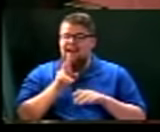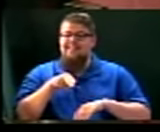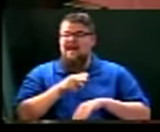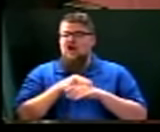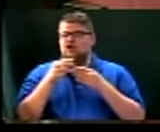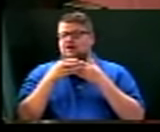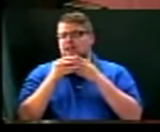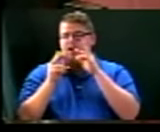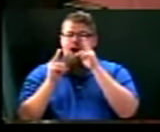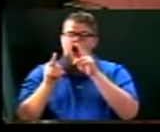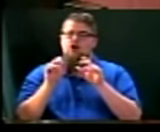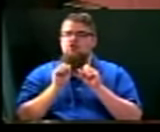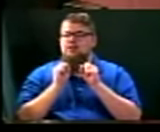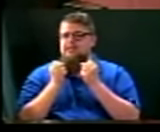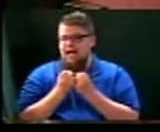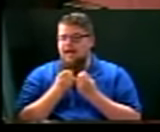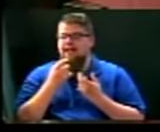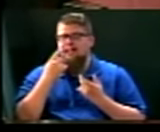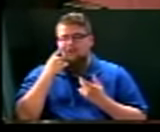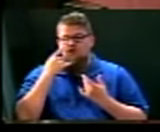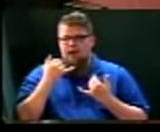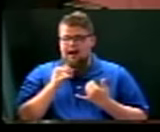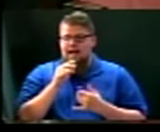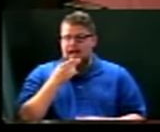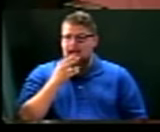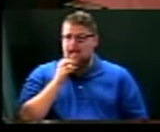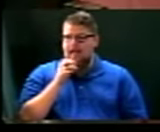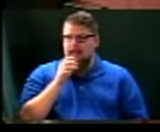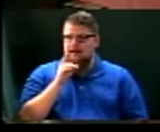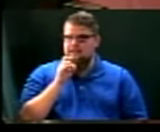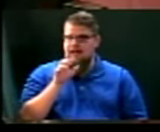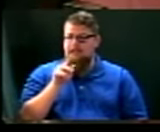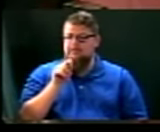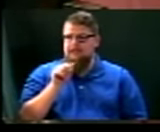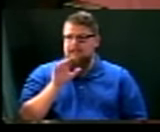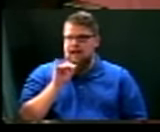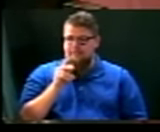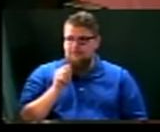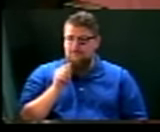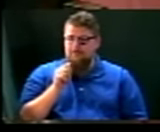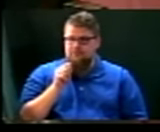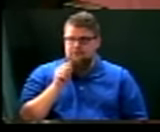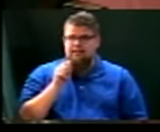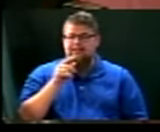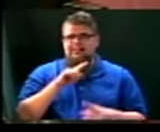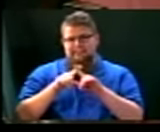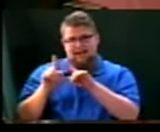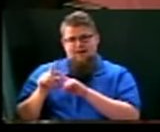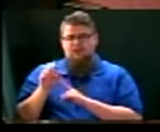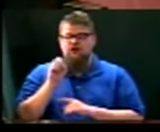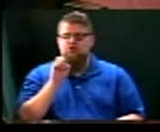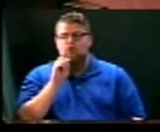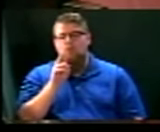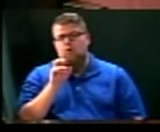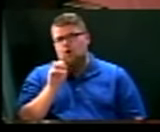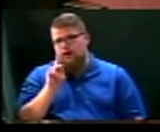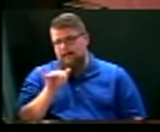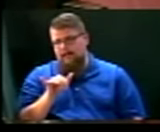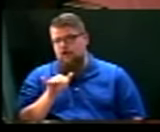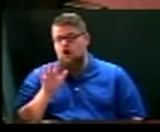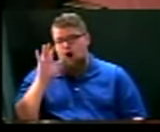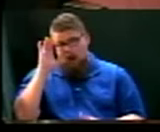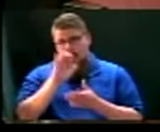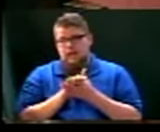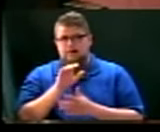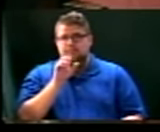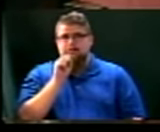Honor Society, Omicron Delta Kappa Mortar Board, and Alpha Chi Omega Sorority. Lynn's husband, Scott, is here